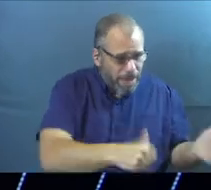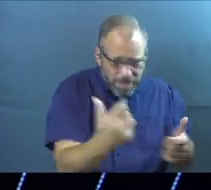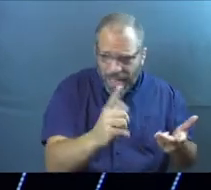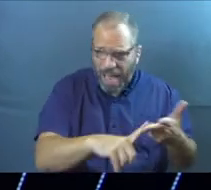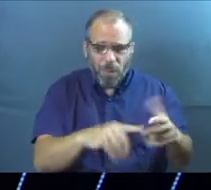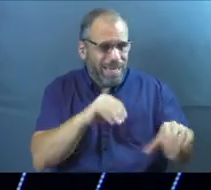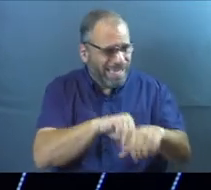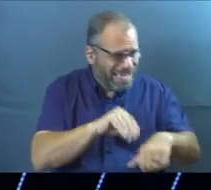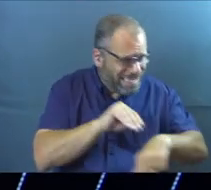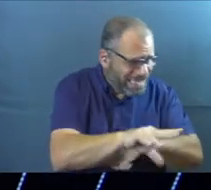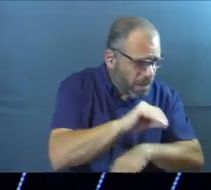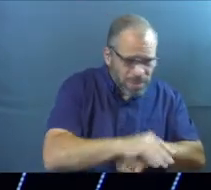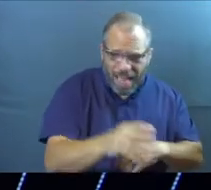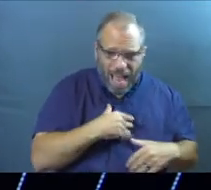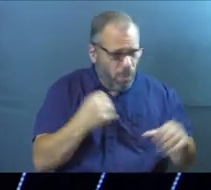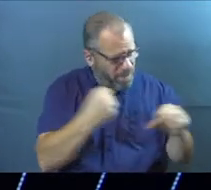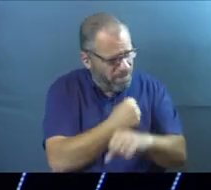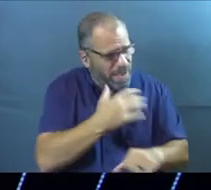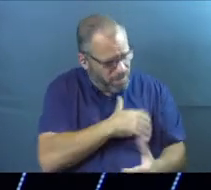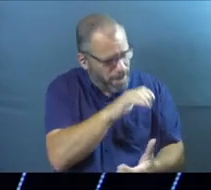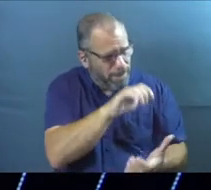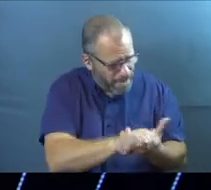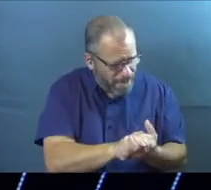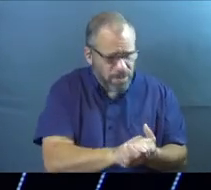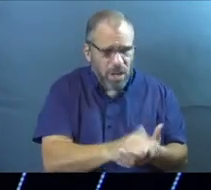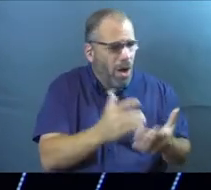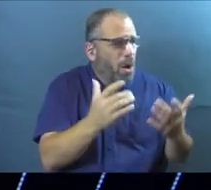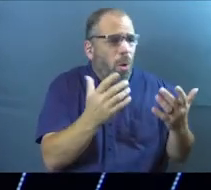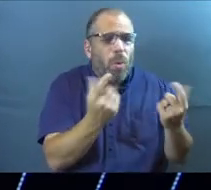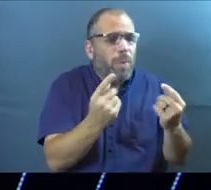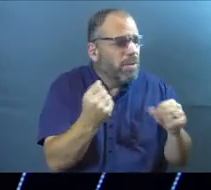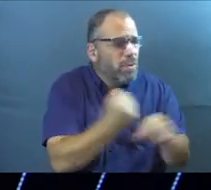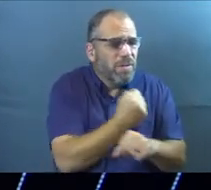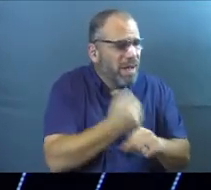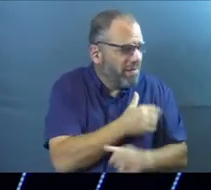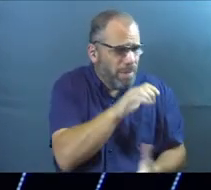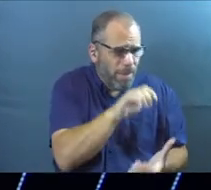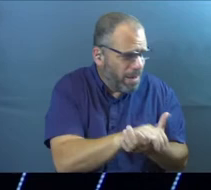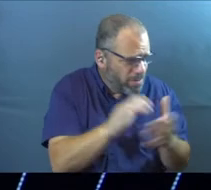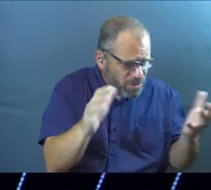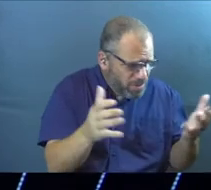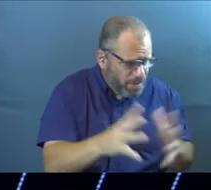want to get into counseling. I want to fight for this thing. How do I fight for this thing?